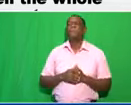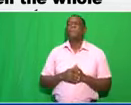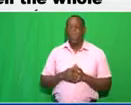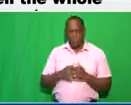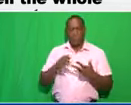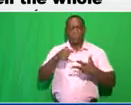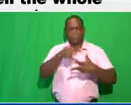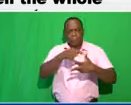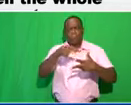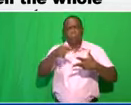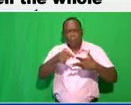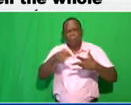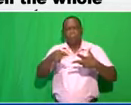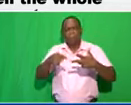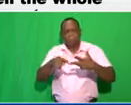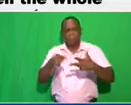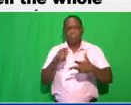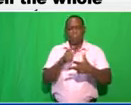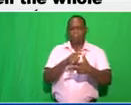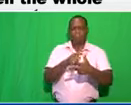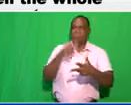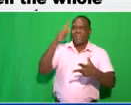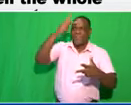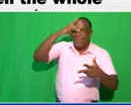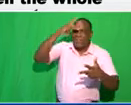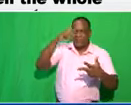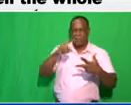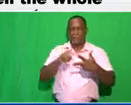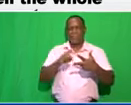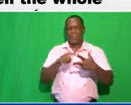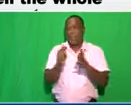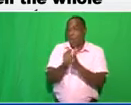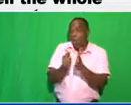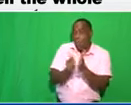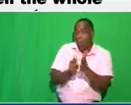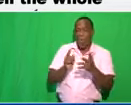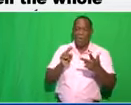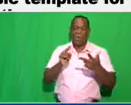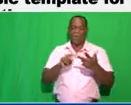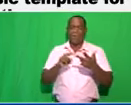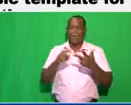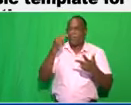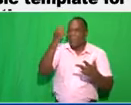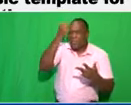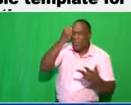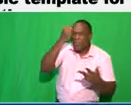which is also kind of unique to our decision making as well.